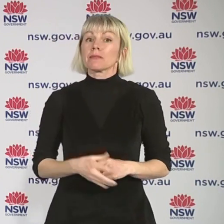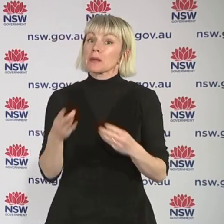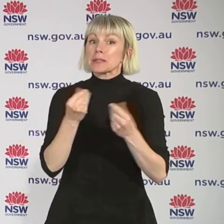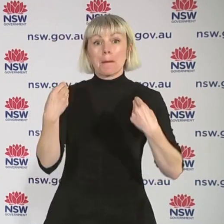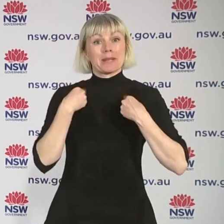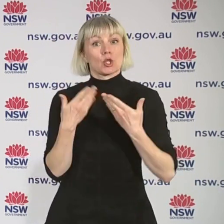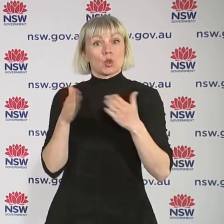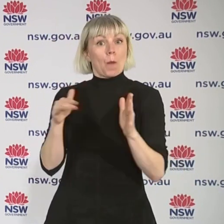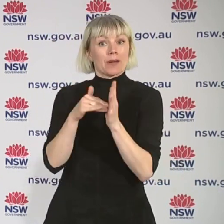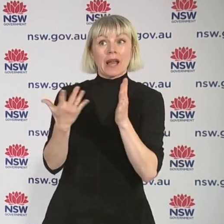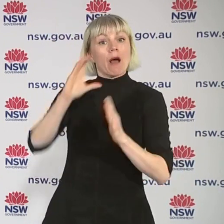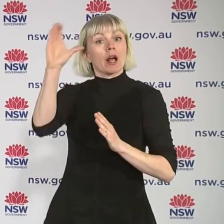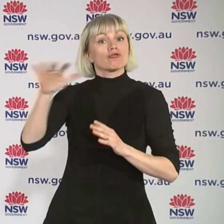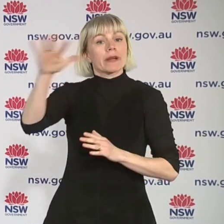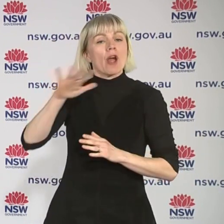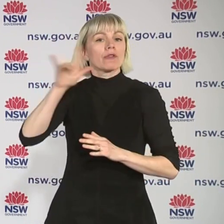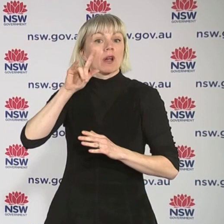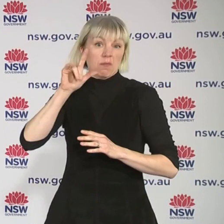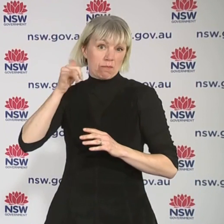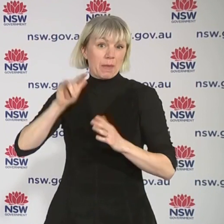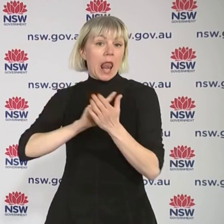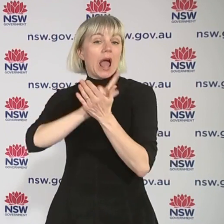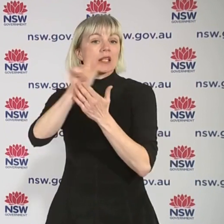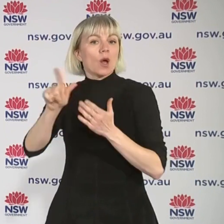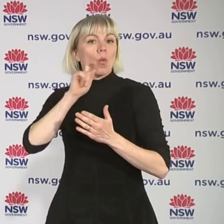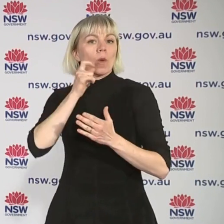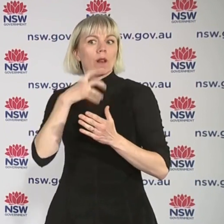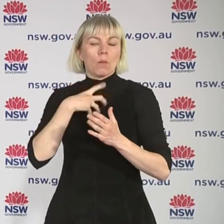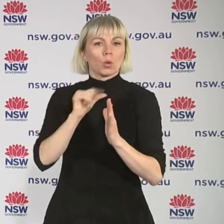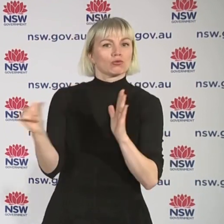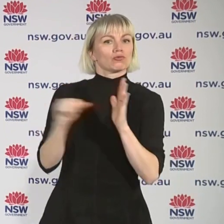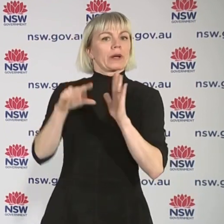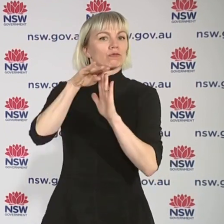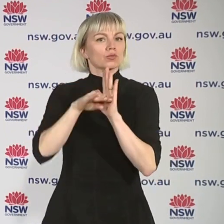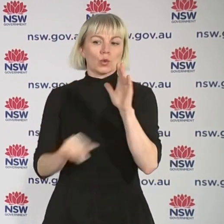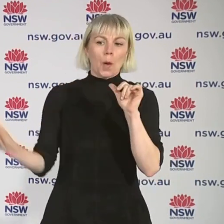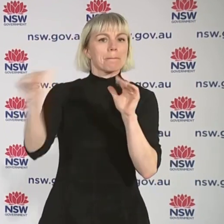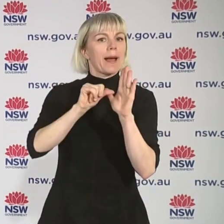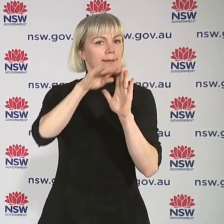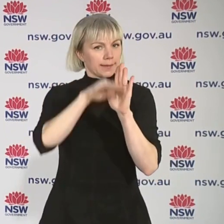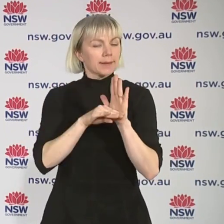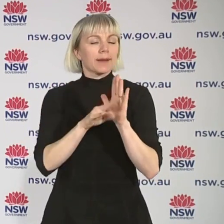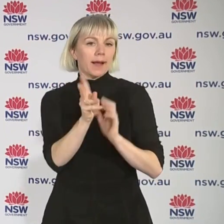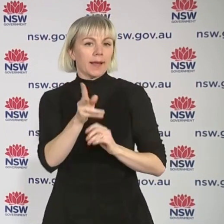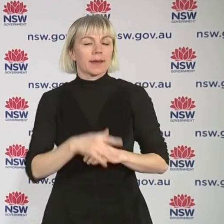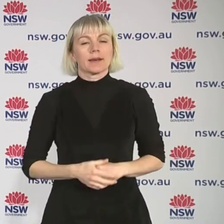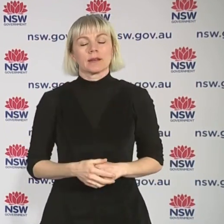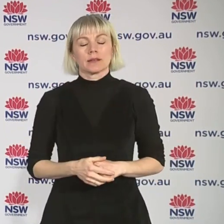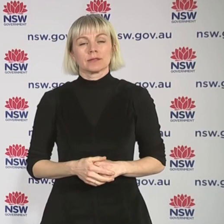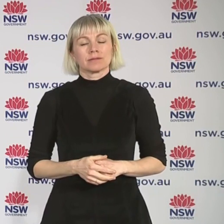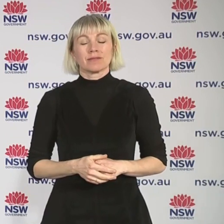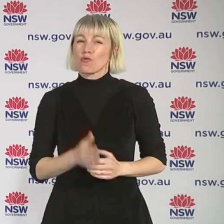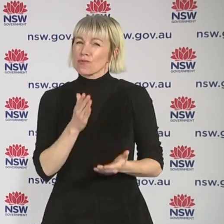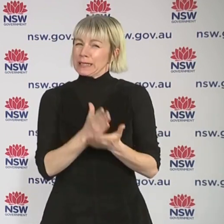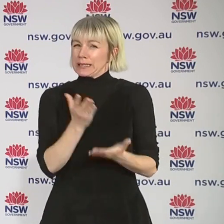but we've made that very clear. We've made the roadmap, we've tried to provide as much certainty as early as possible. Now, it's a fine